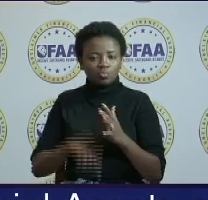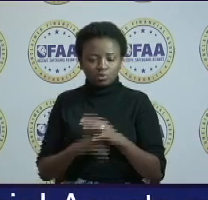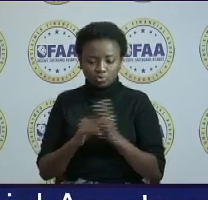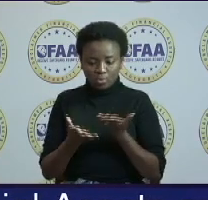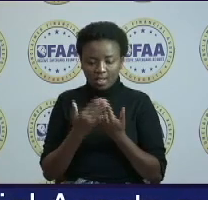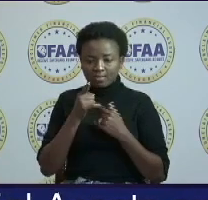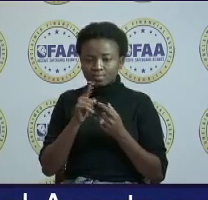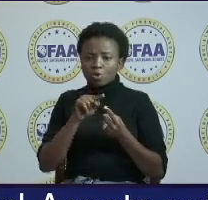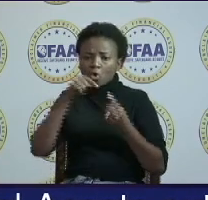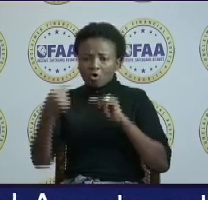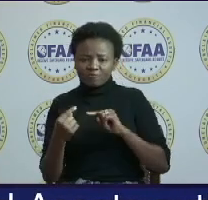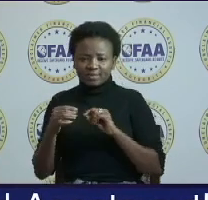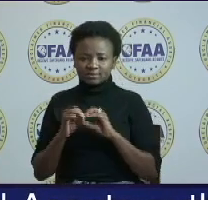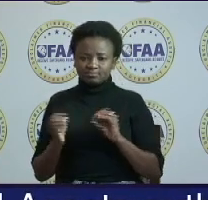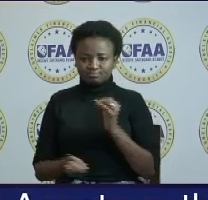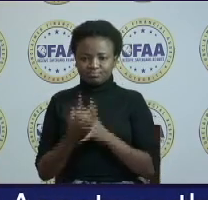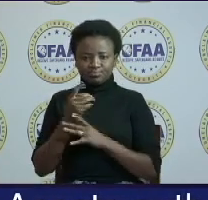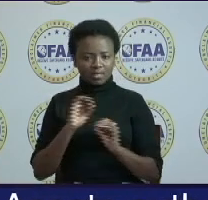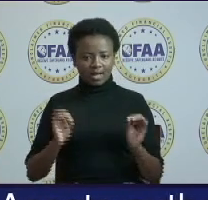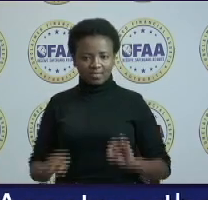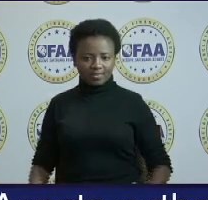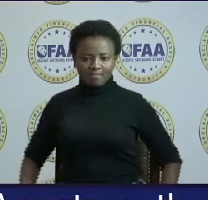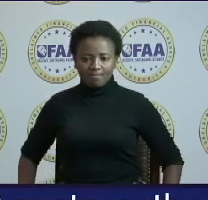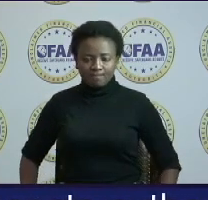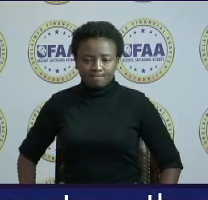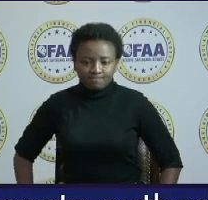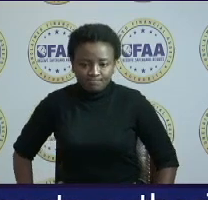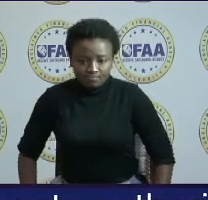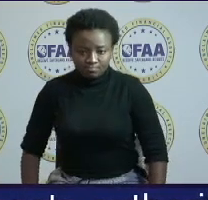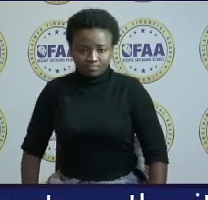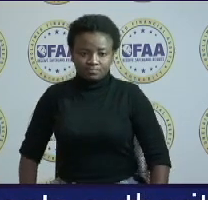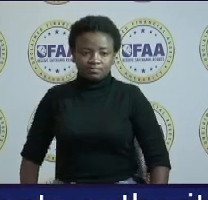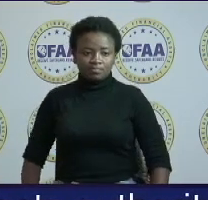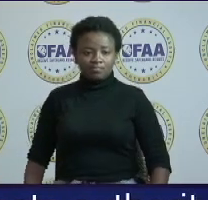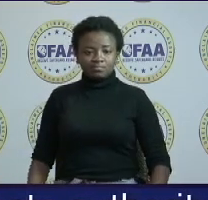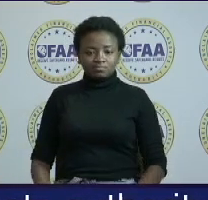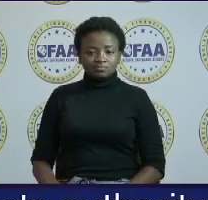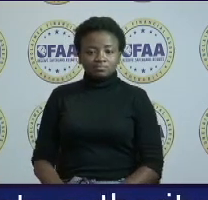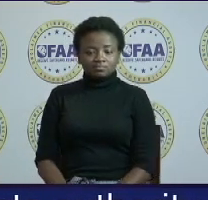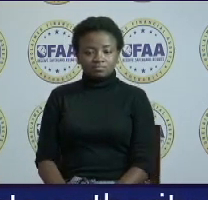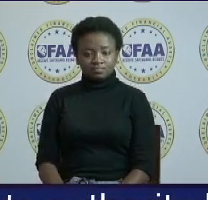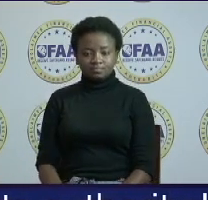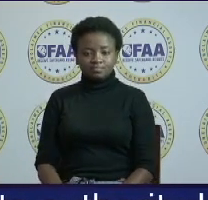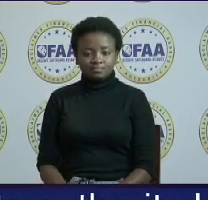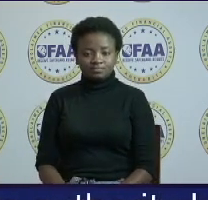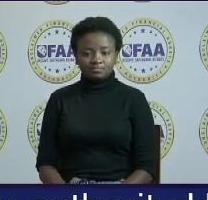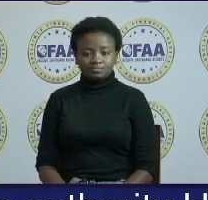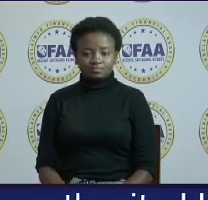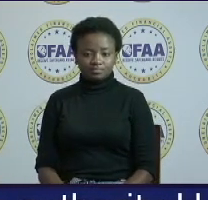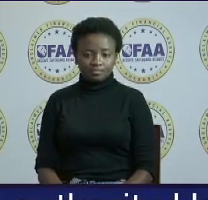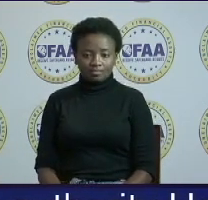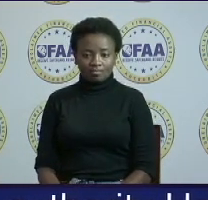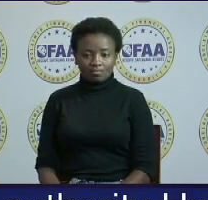Now, I think there are two questions in one there, but then again, that is a question. Are you conscious of the conflicting legislative provisions, and what